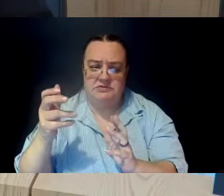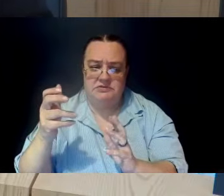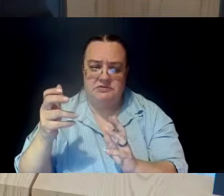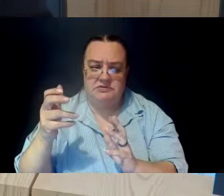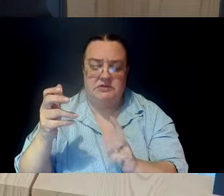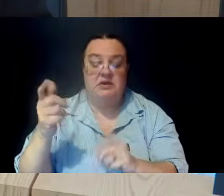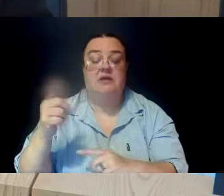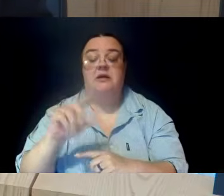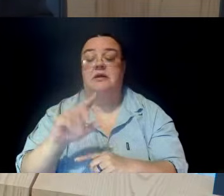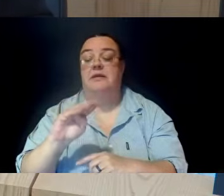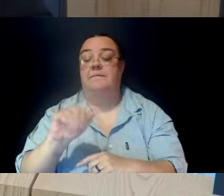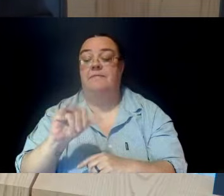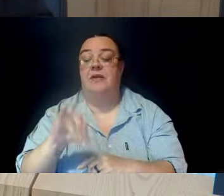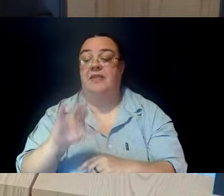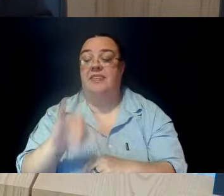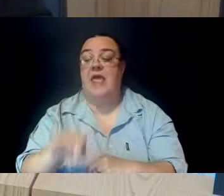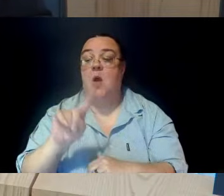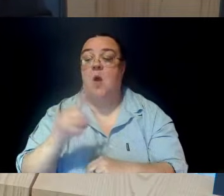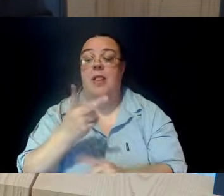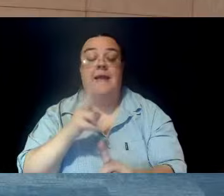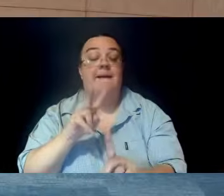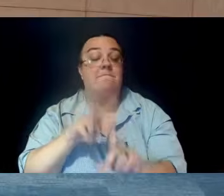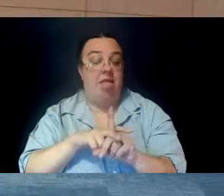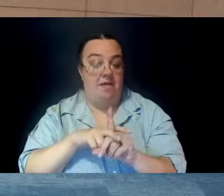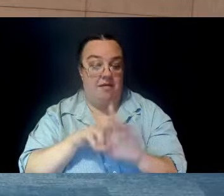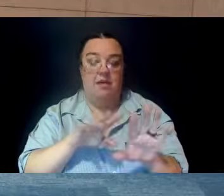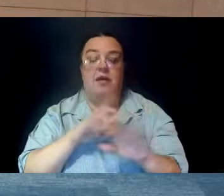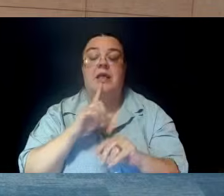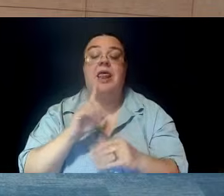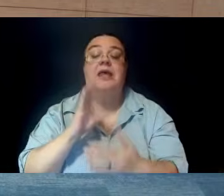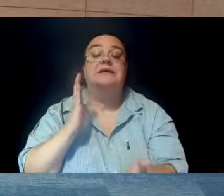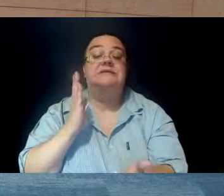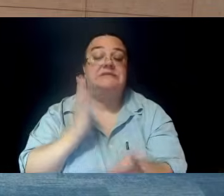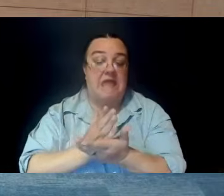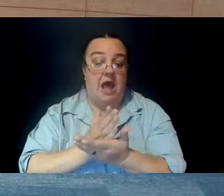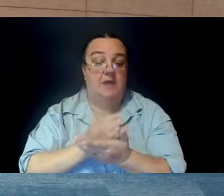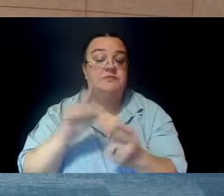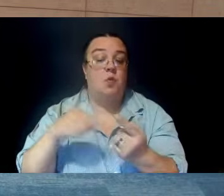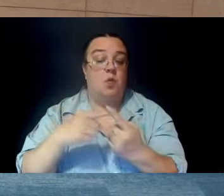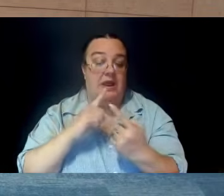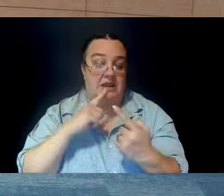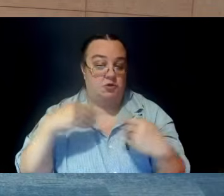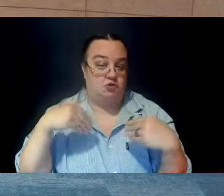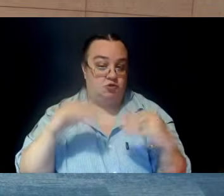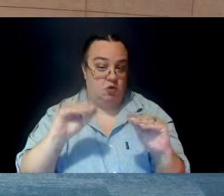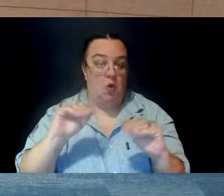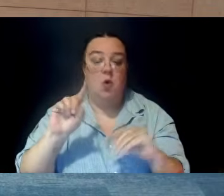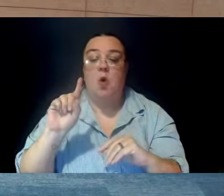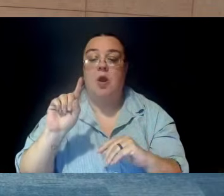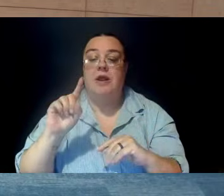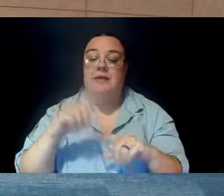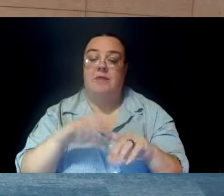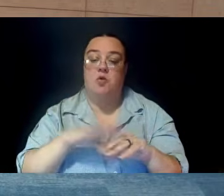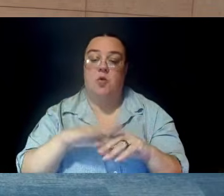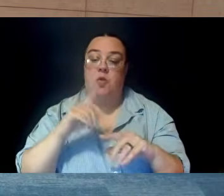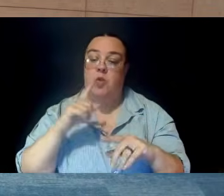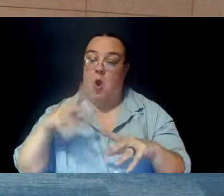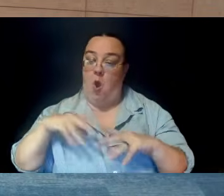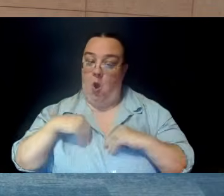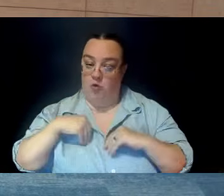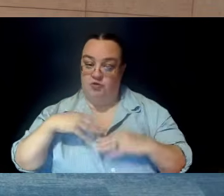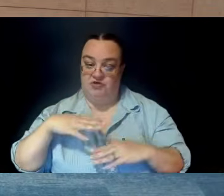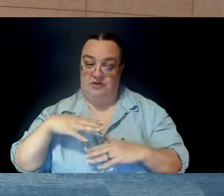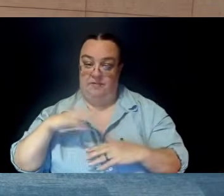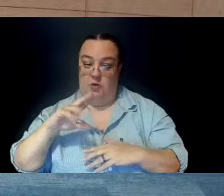That only applies to the owner. The it stops when it gets sold provision applies to the ownership units. Okay. So